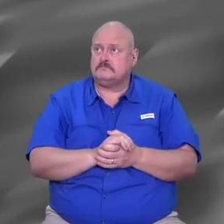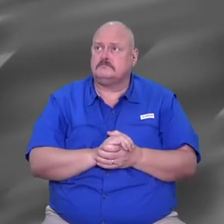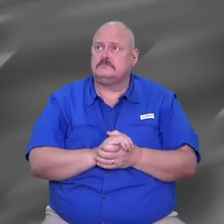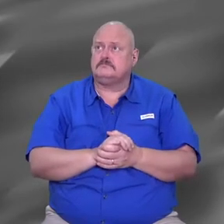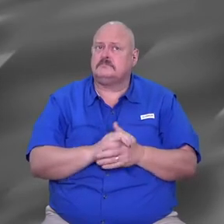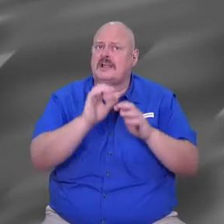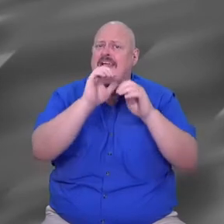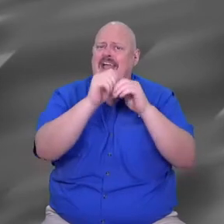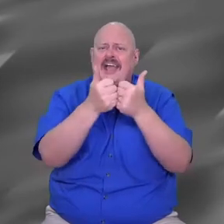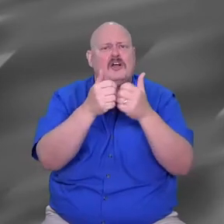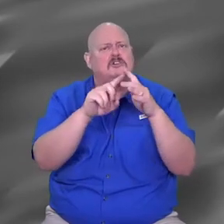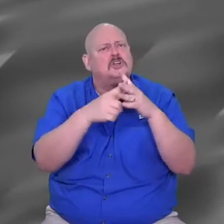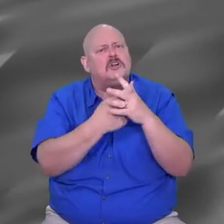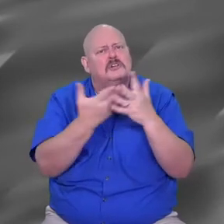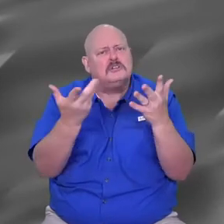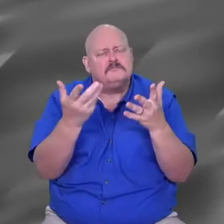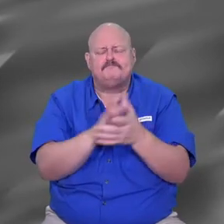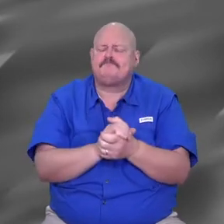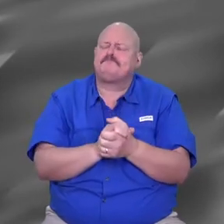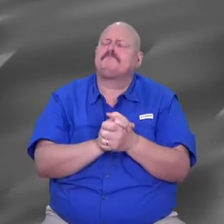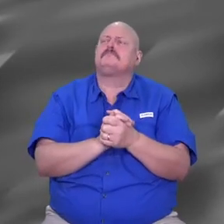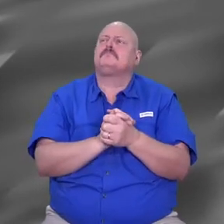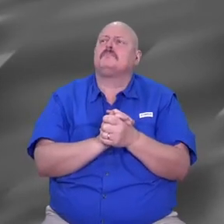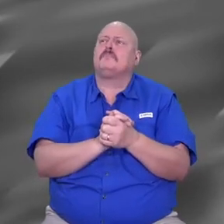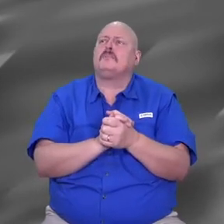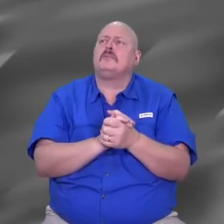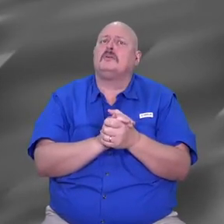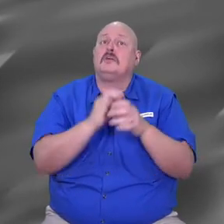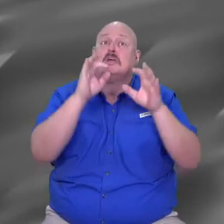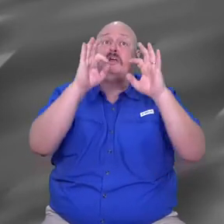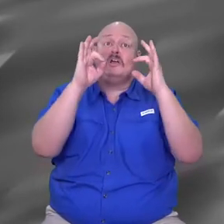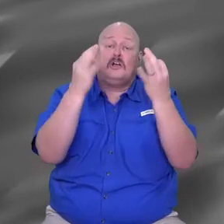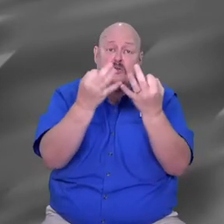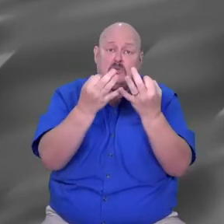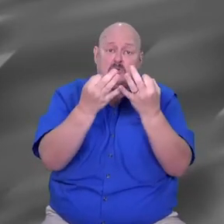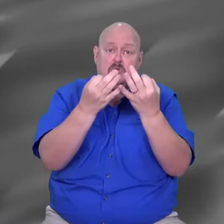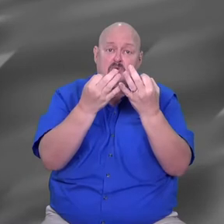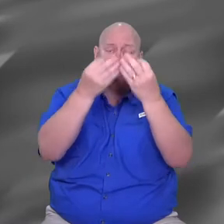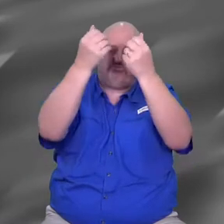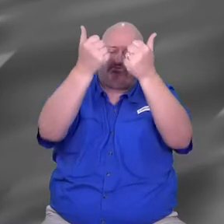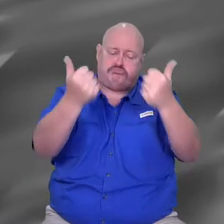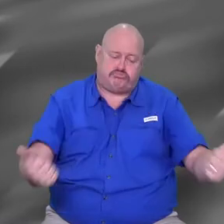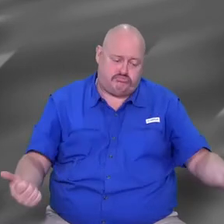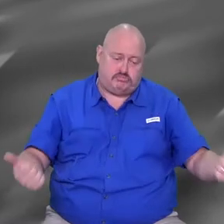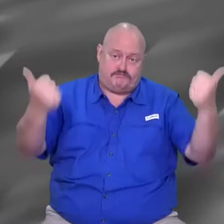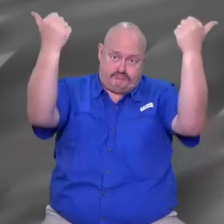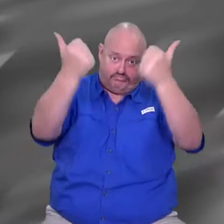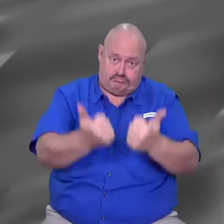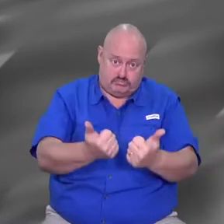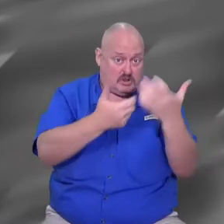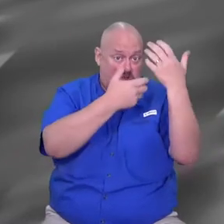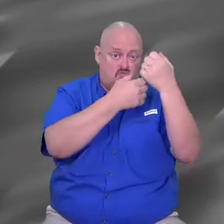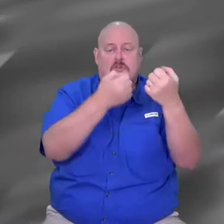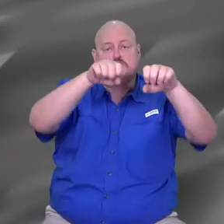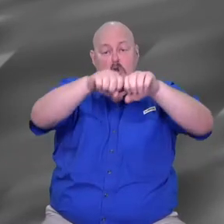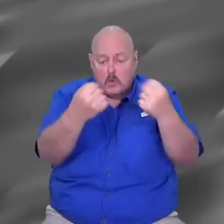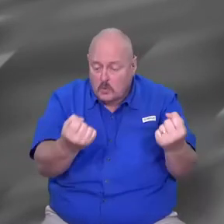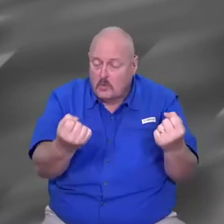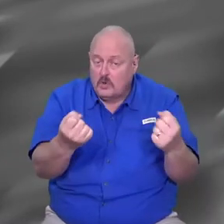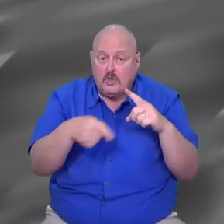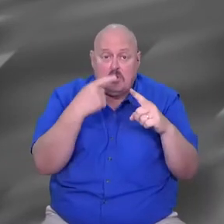How does it start? When the family is unraveled, when it is fractured, when trust has been broken,